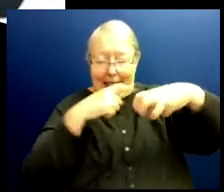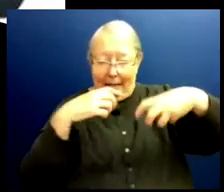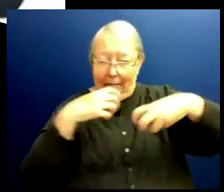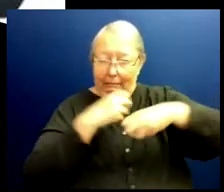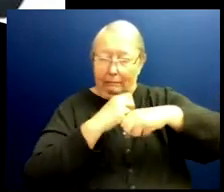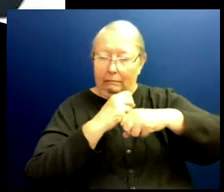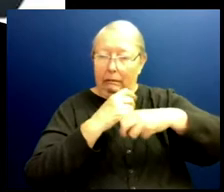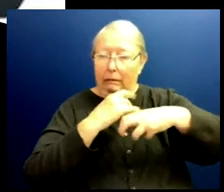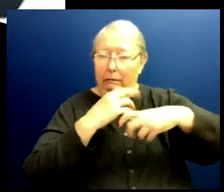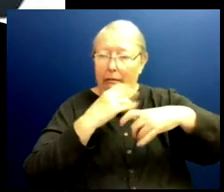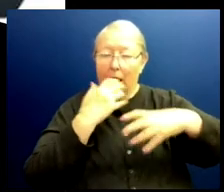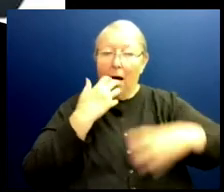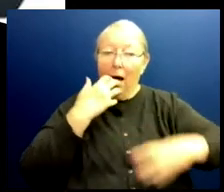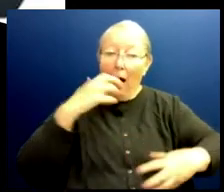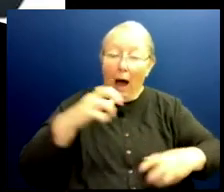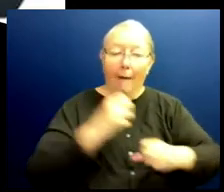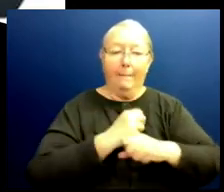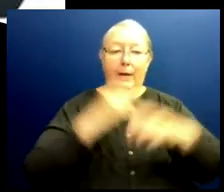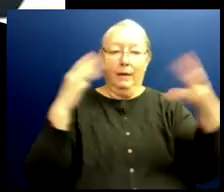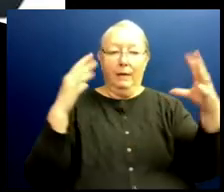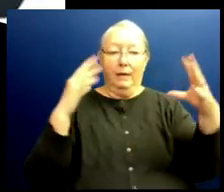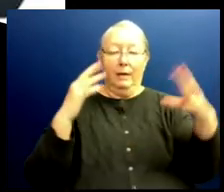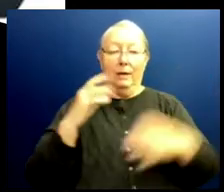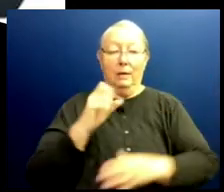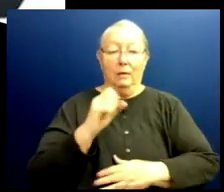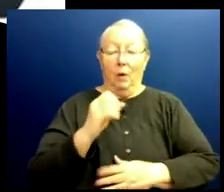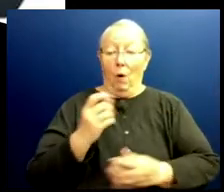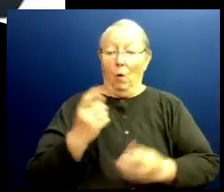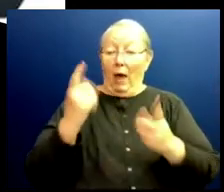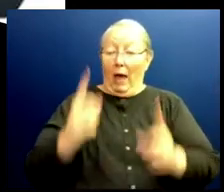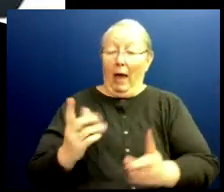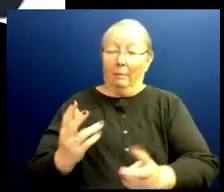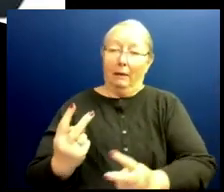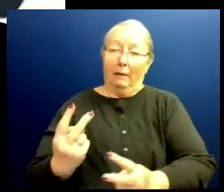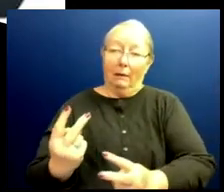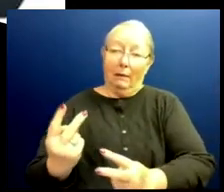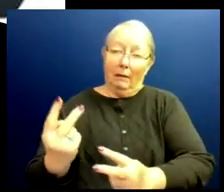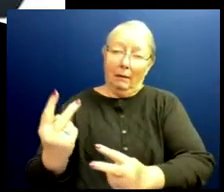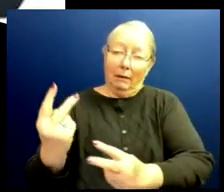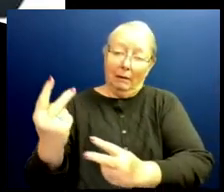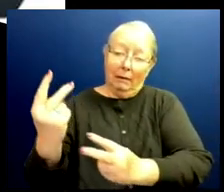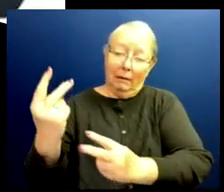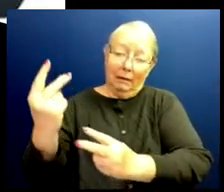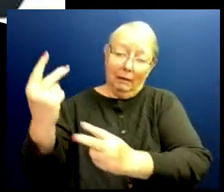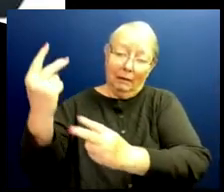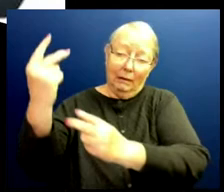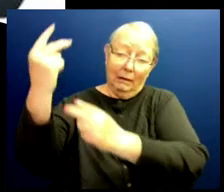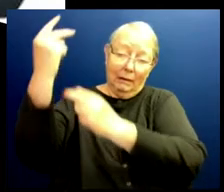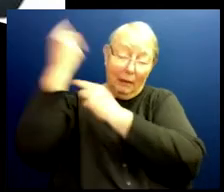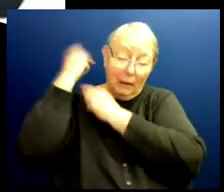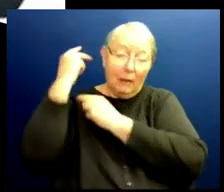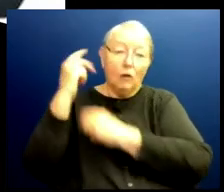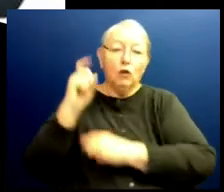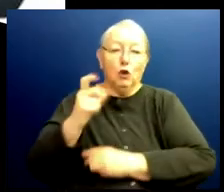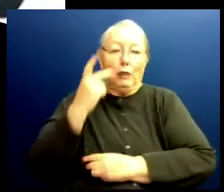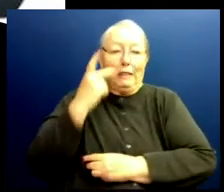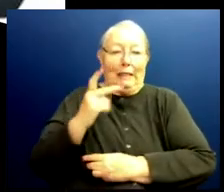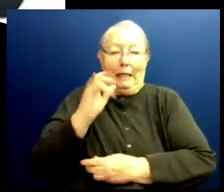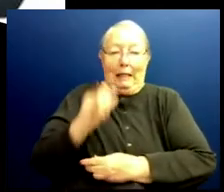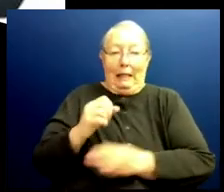hot enough to glow. And if we could look back far enough, we should see this glow.